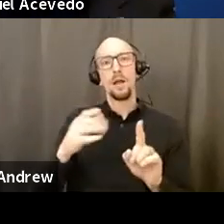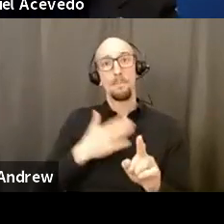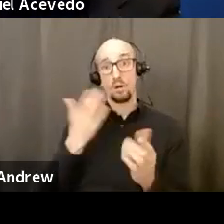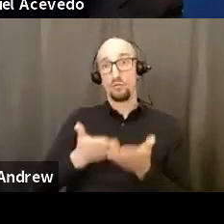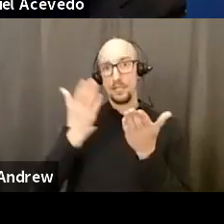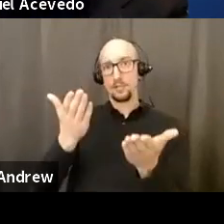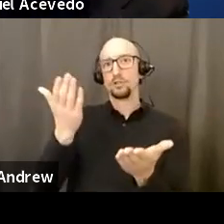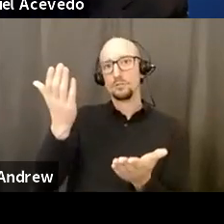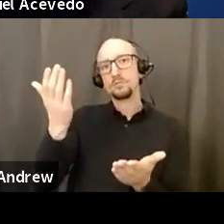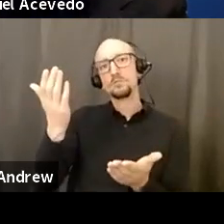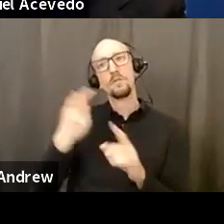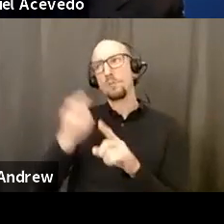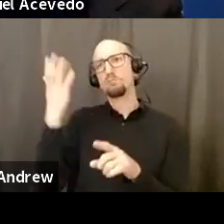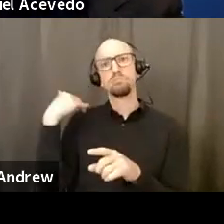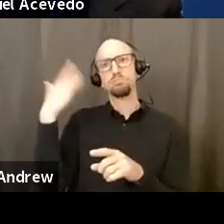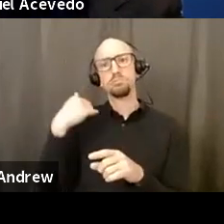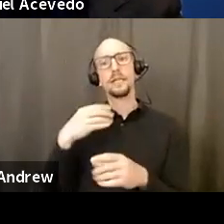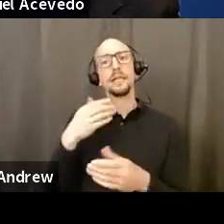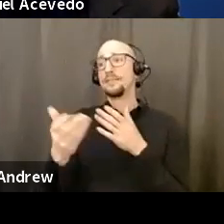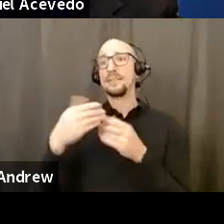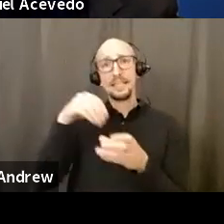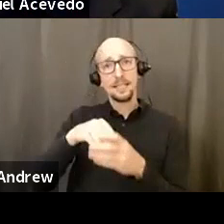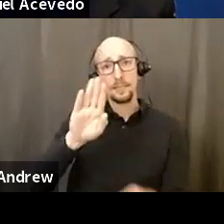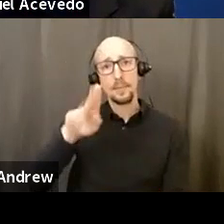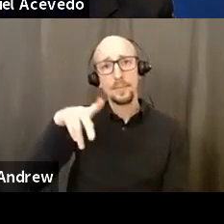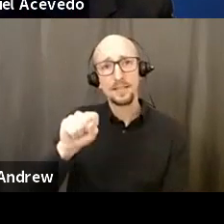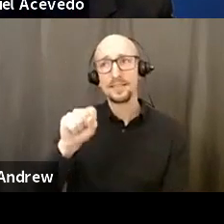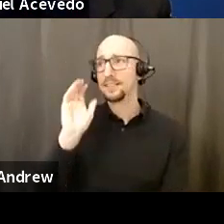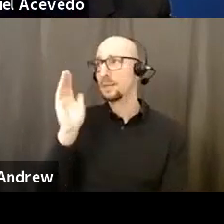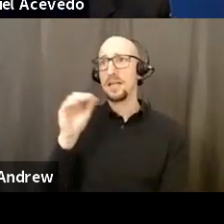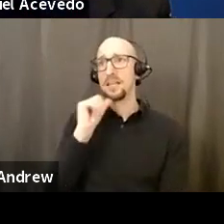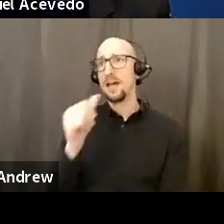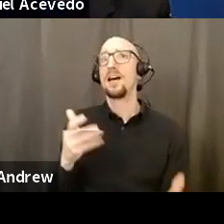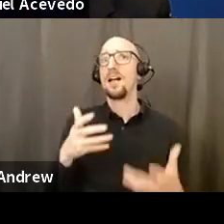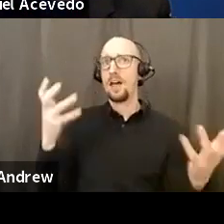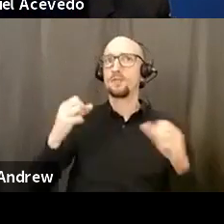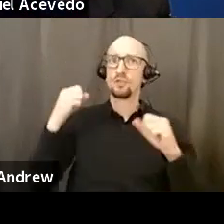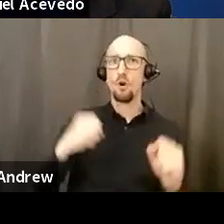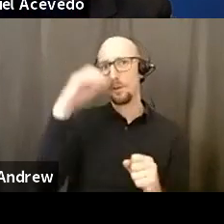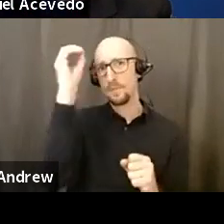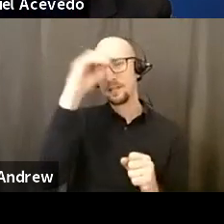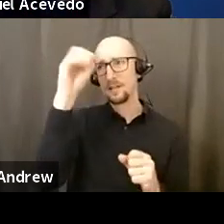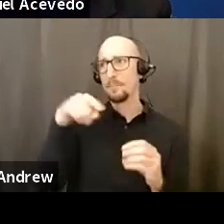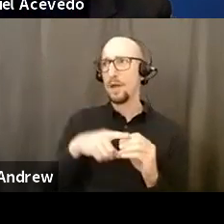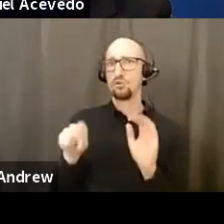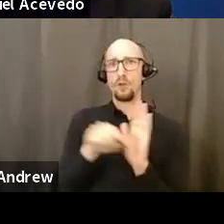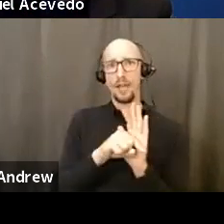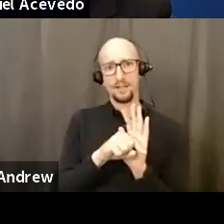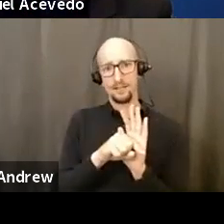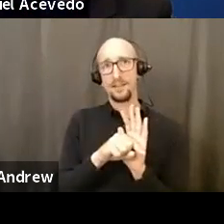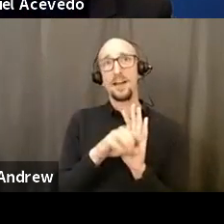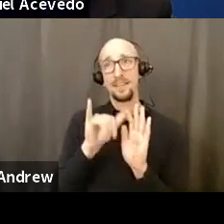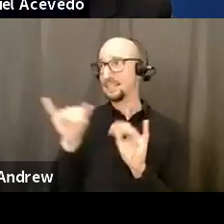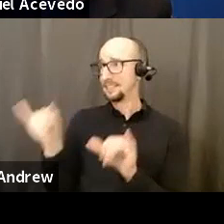that even within BPS, there doesn't seem to be much opinion that grades are the same